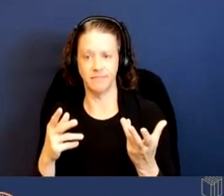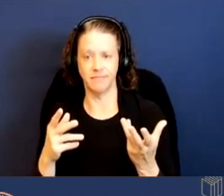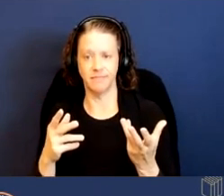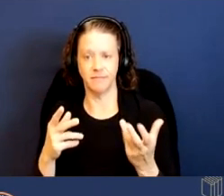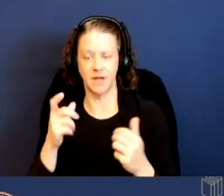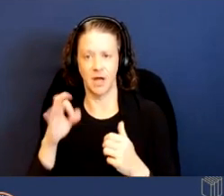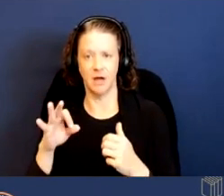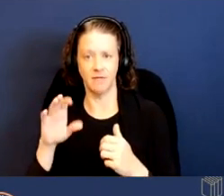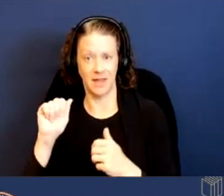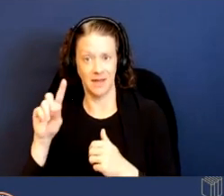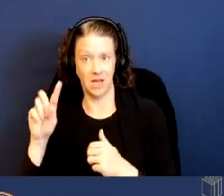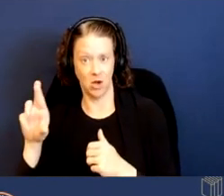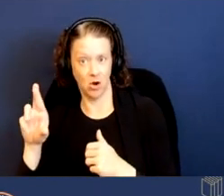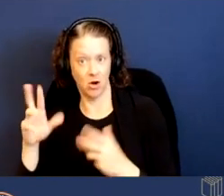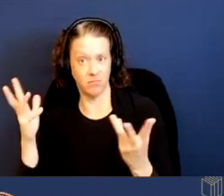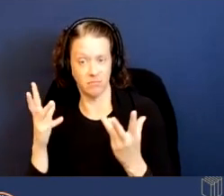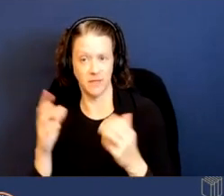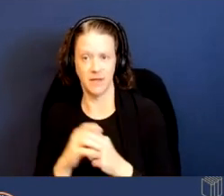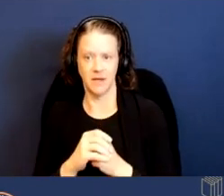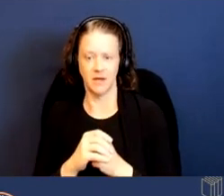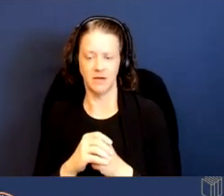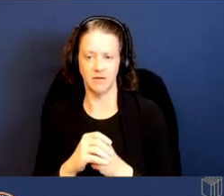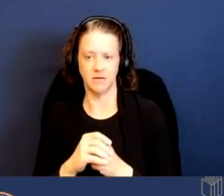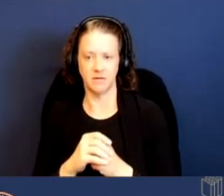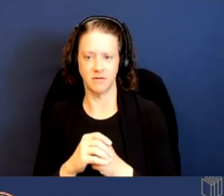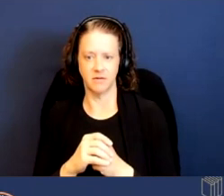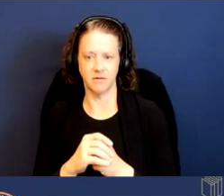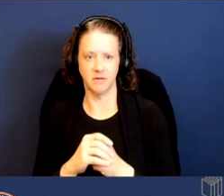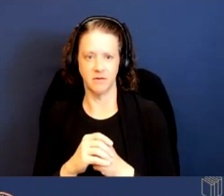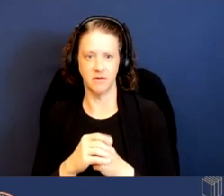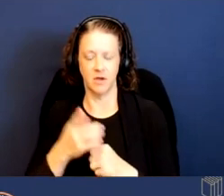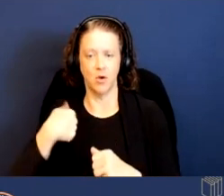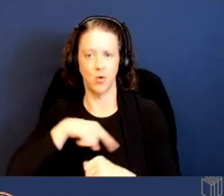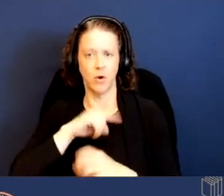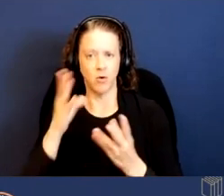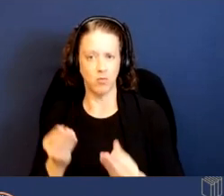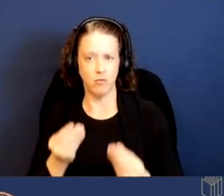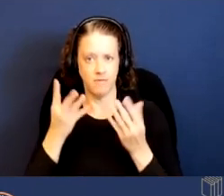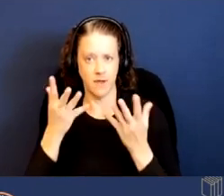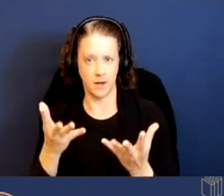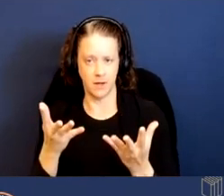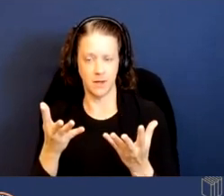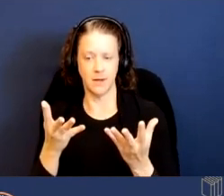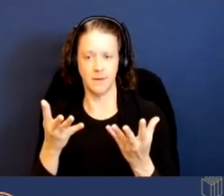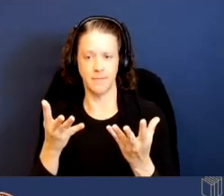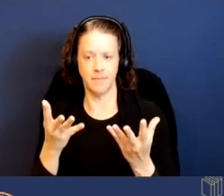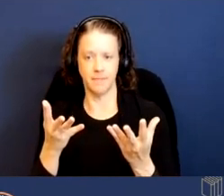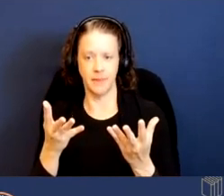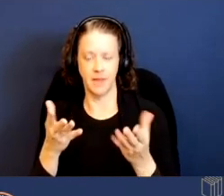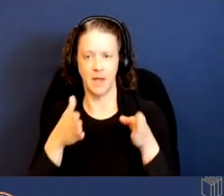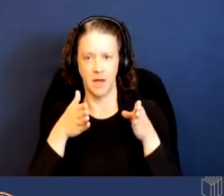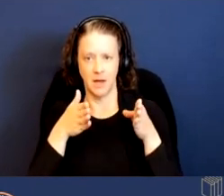alternative dispute resolution is really just that, is providing an